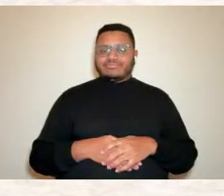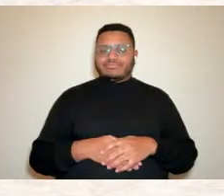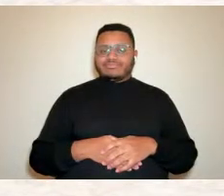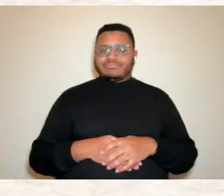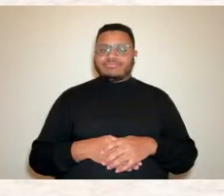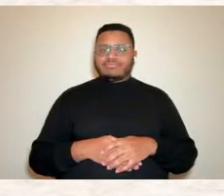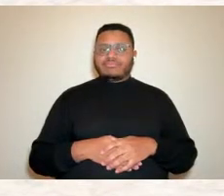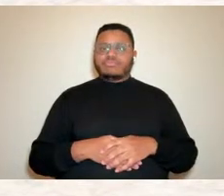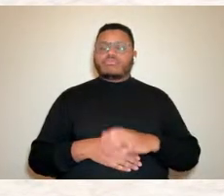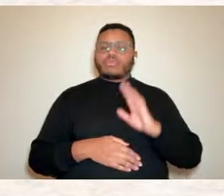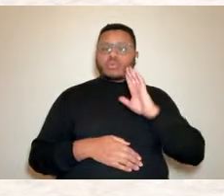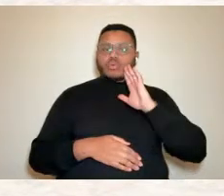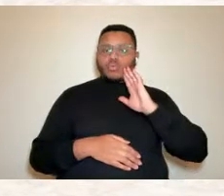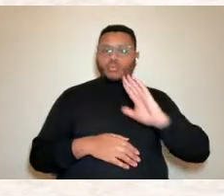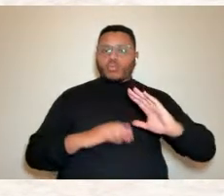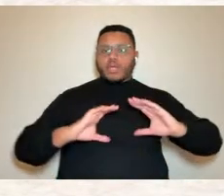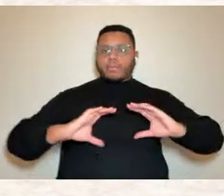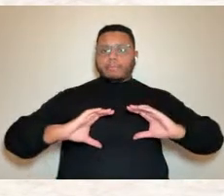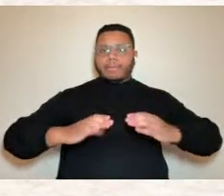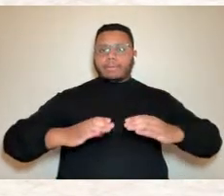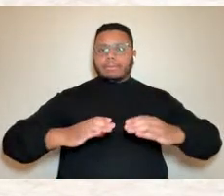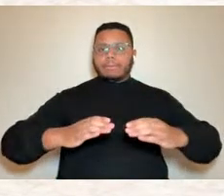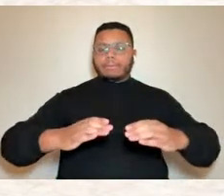And then I'm going to wrap this up.